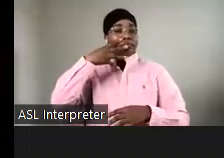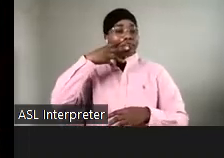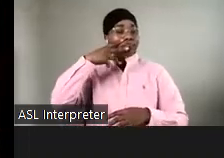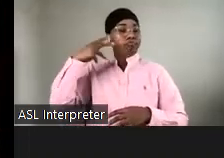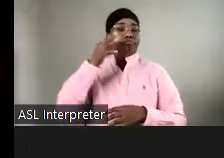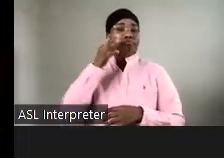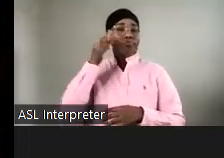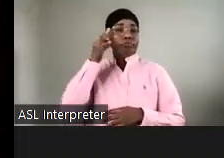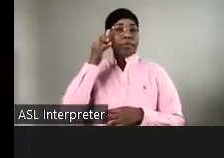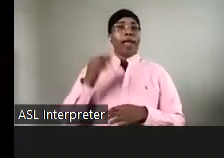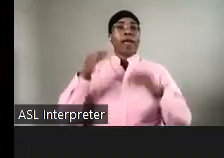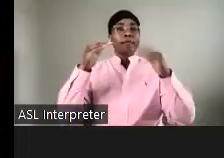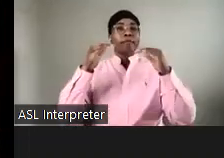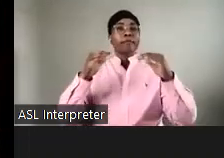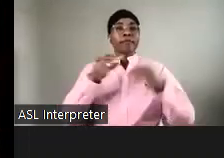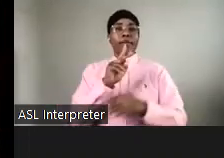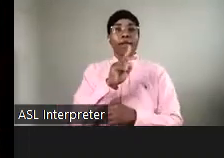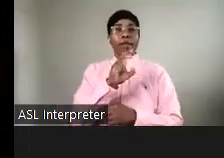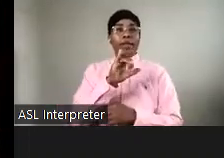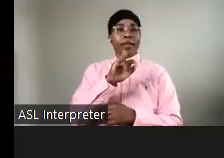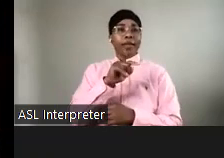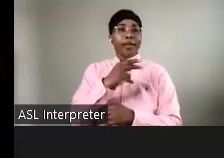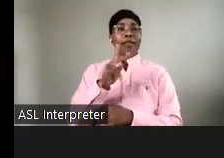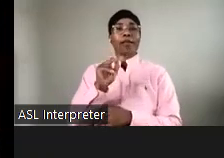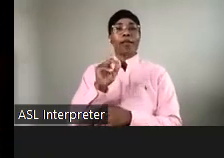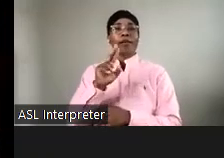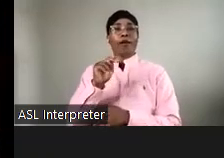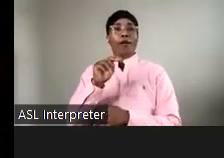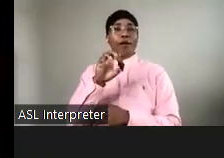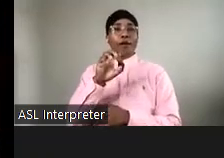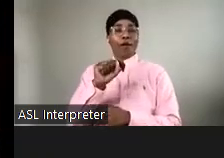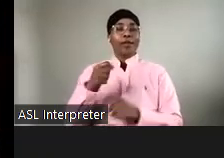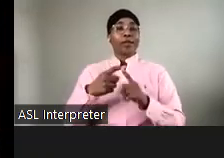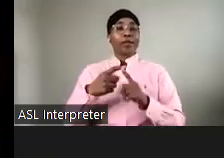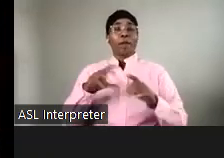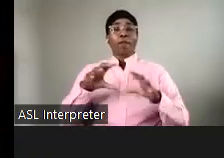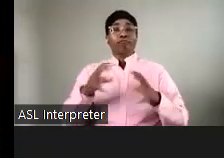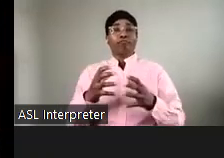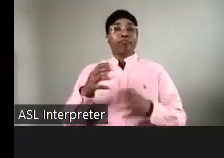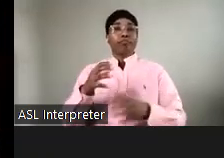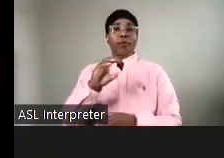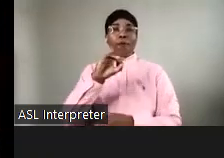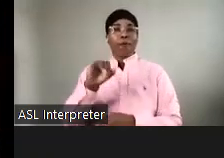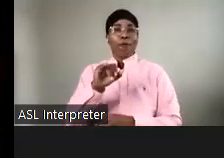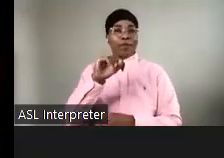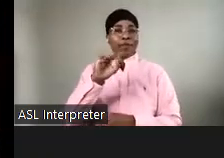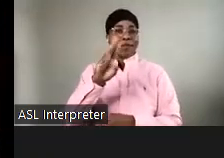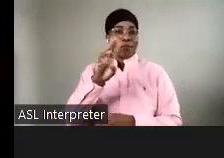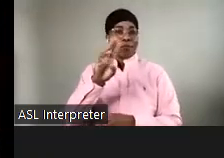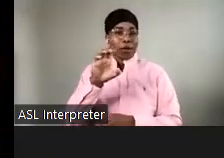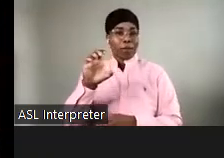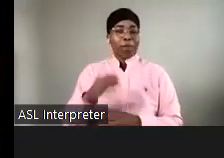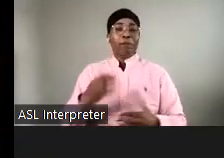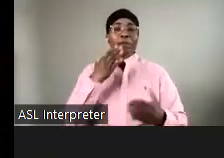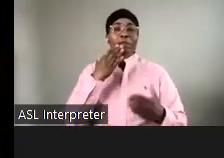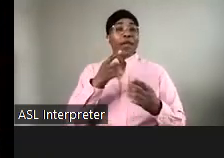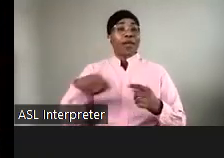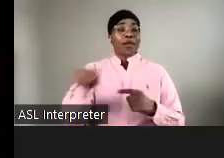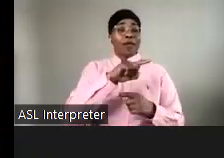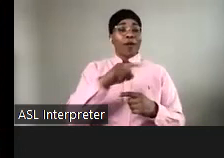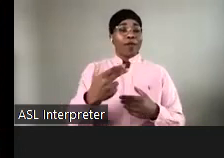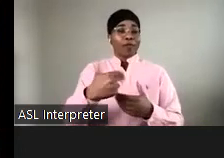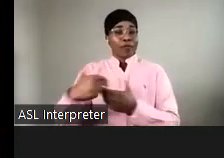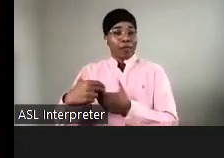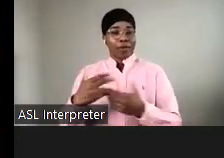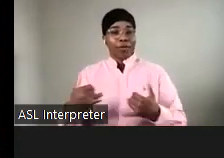Ojibwe, presenting forest management for culturally significant wildlife. Thank you everyone for tuning in today for our webinar series held in